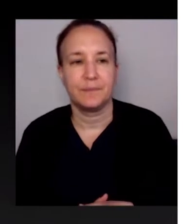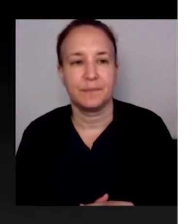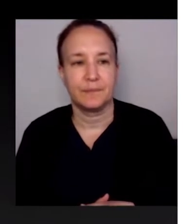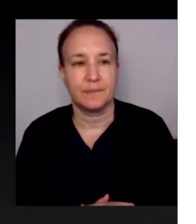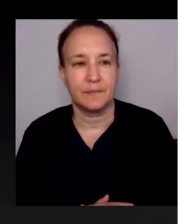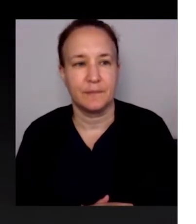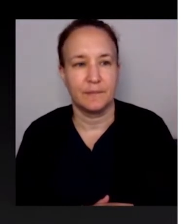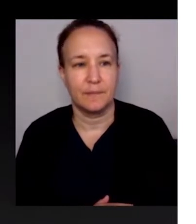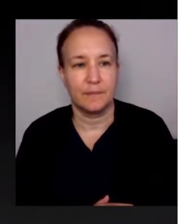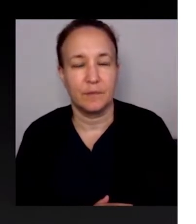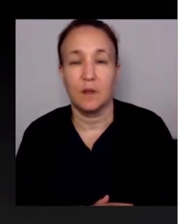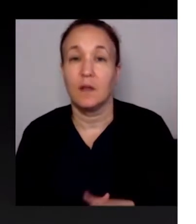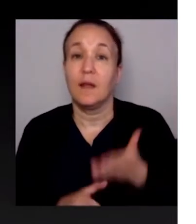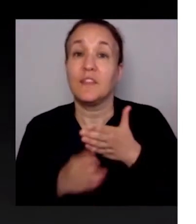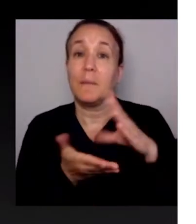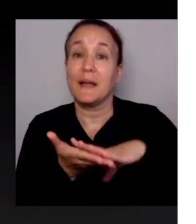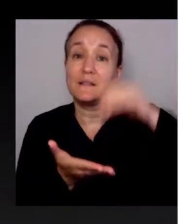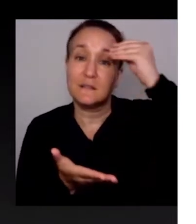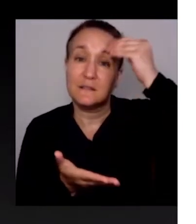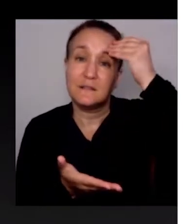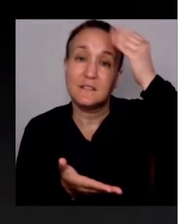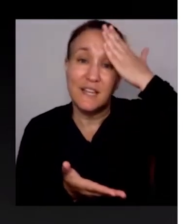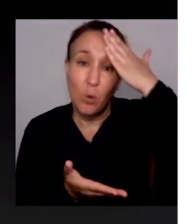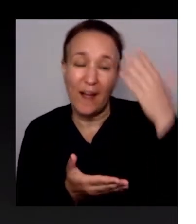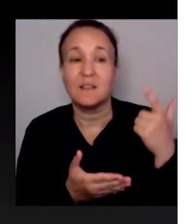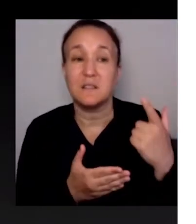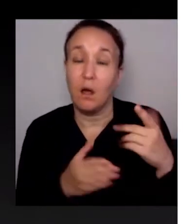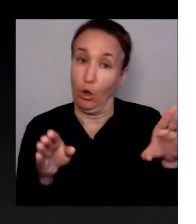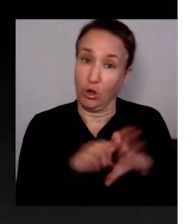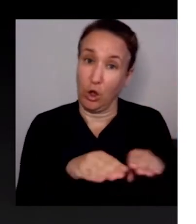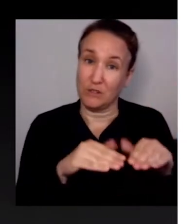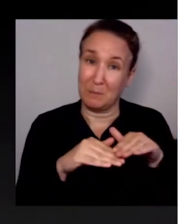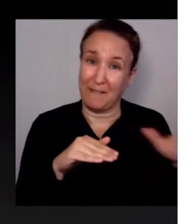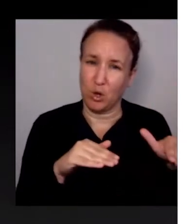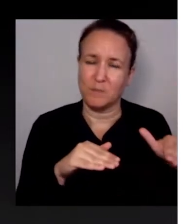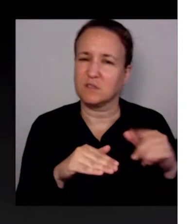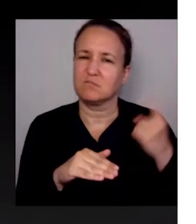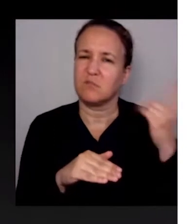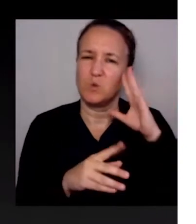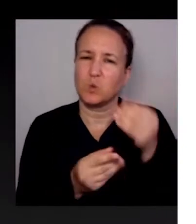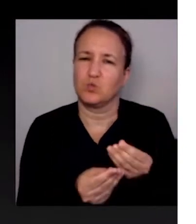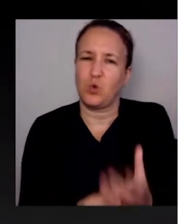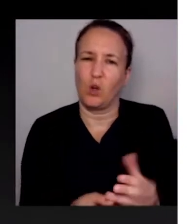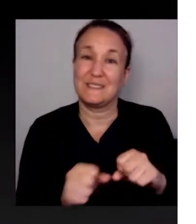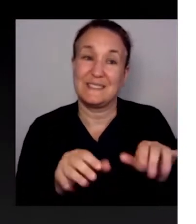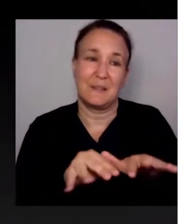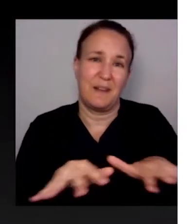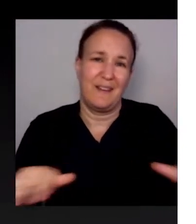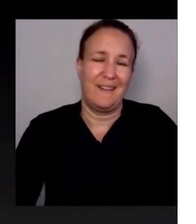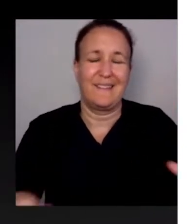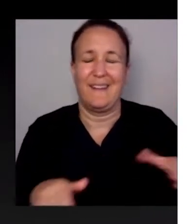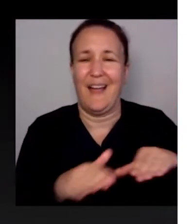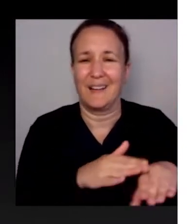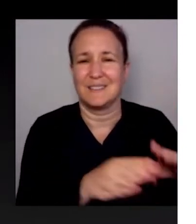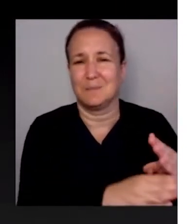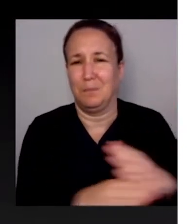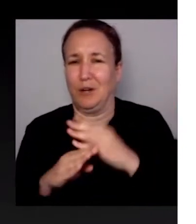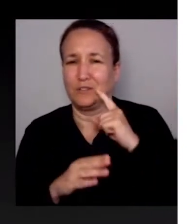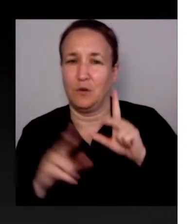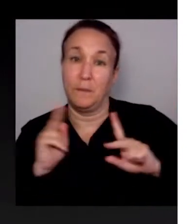The main takeaway is closed platforms are always going to create systemic access barriers for people with